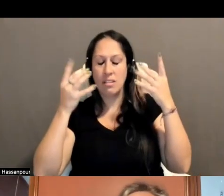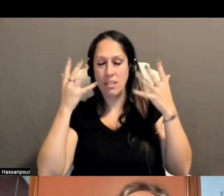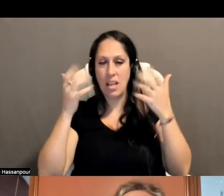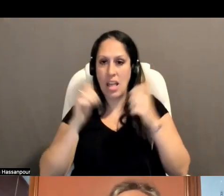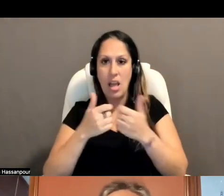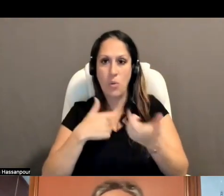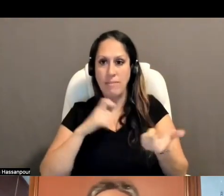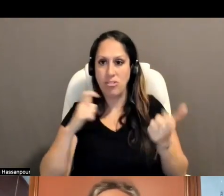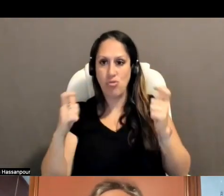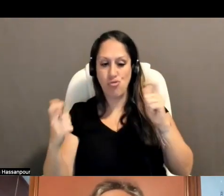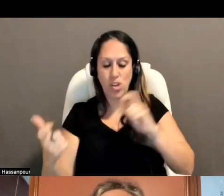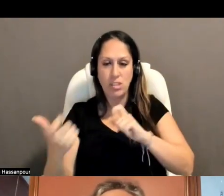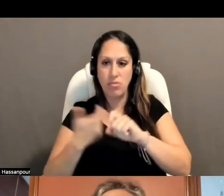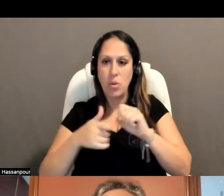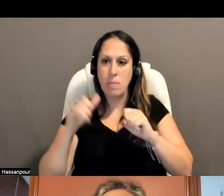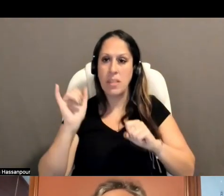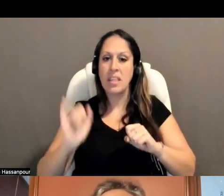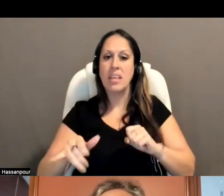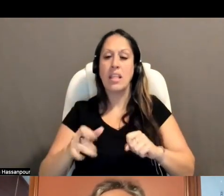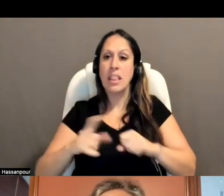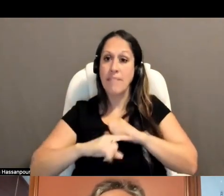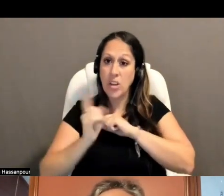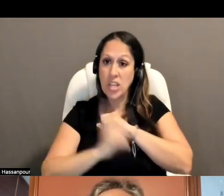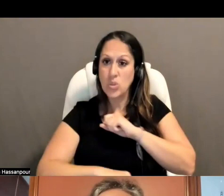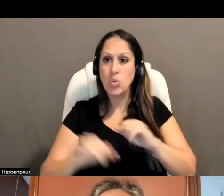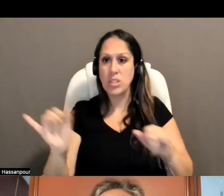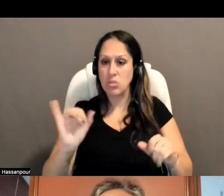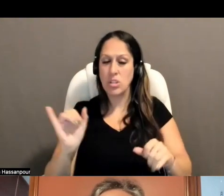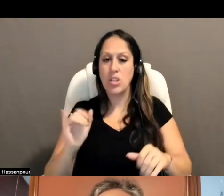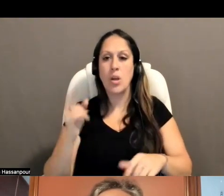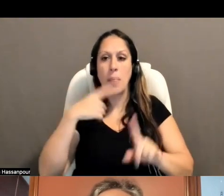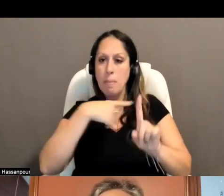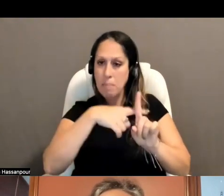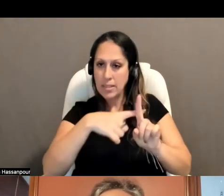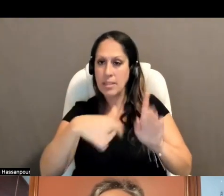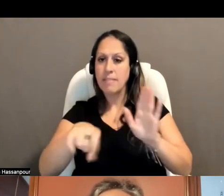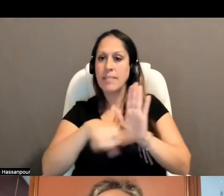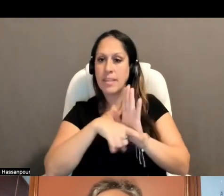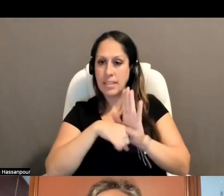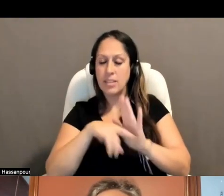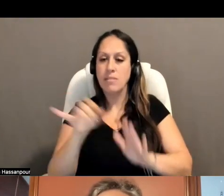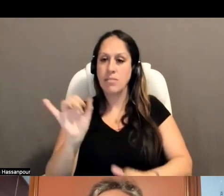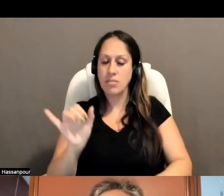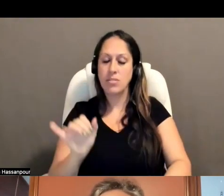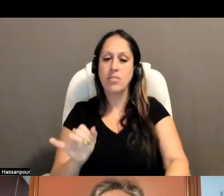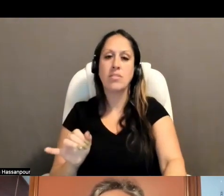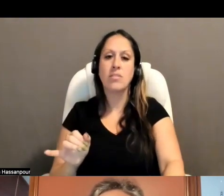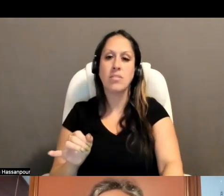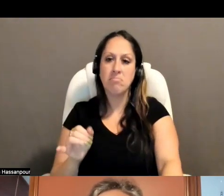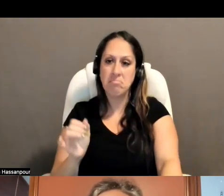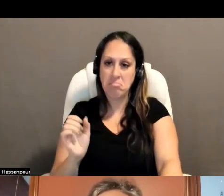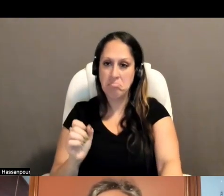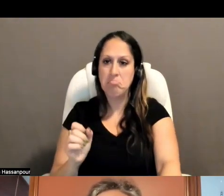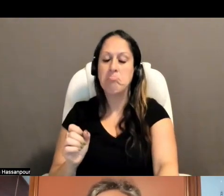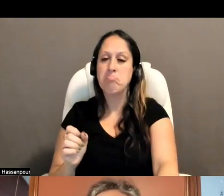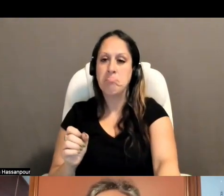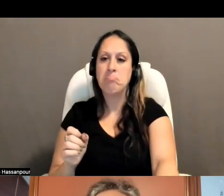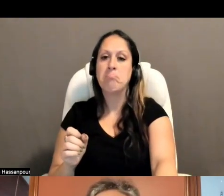we've changed from that. And there are consequences, of course, both positive and negative consequences. Yes.